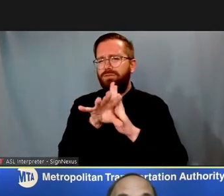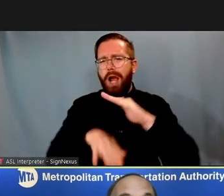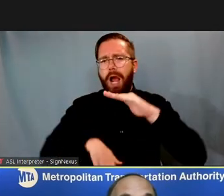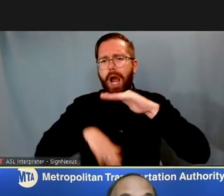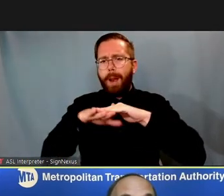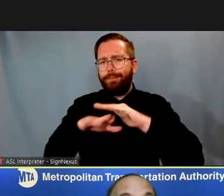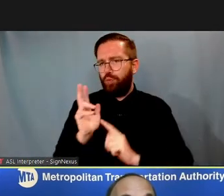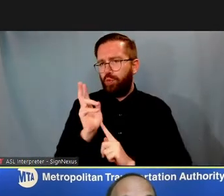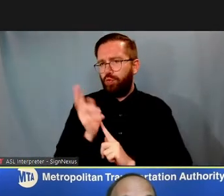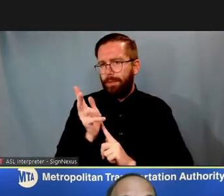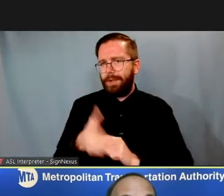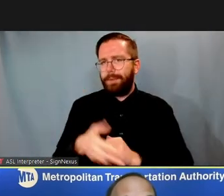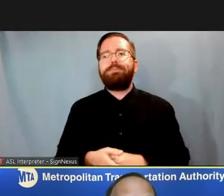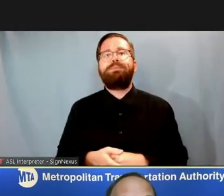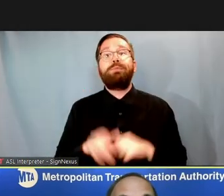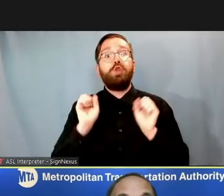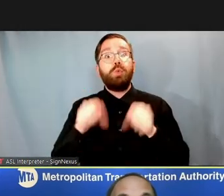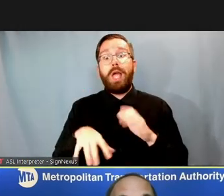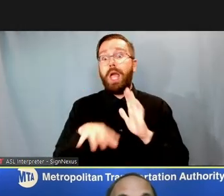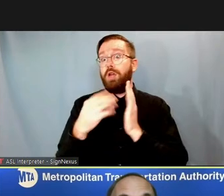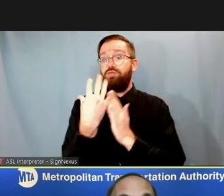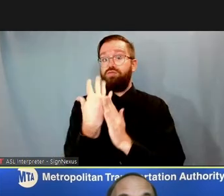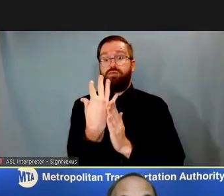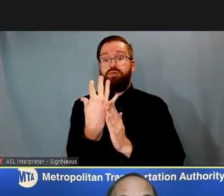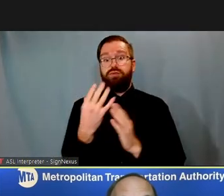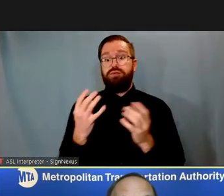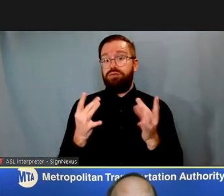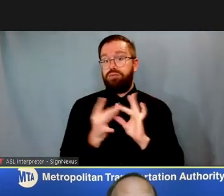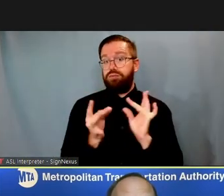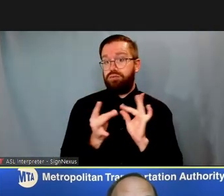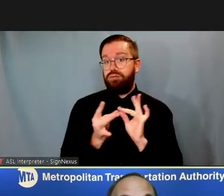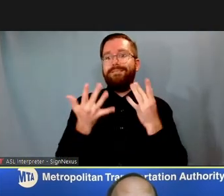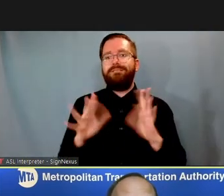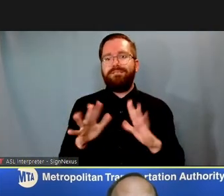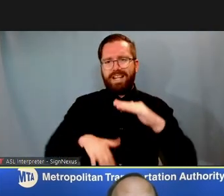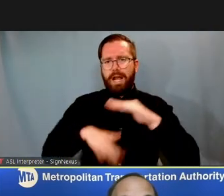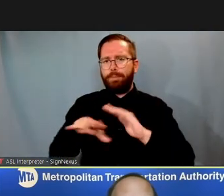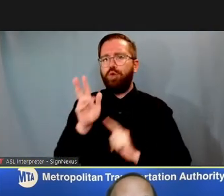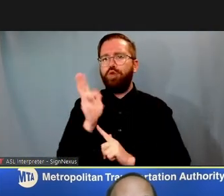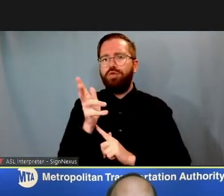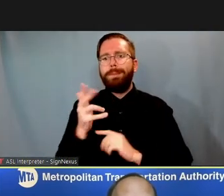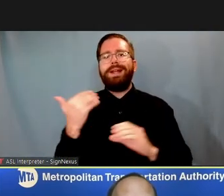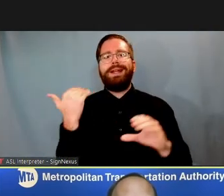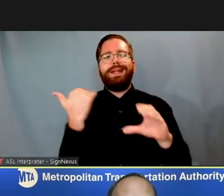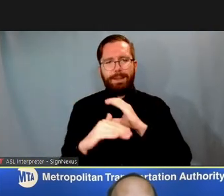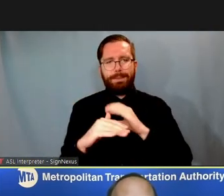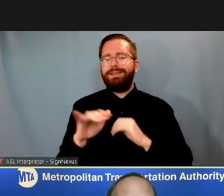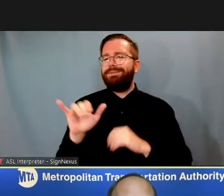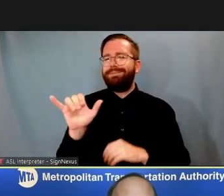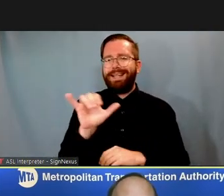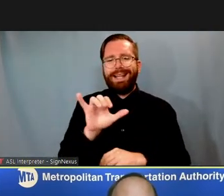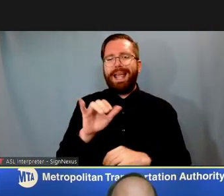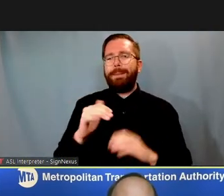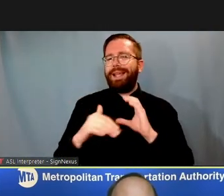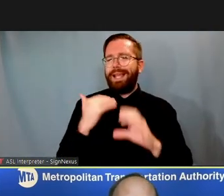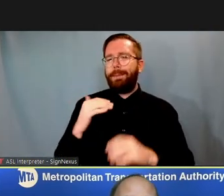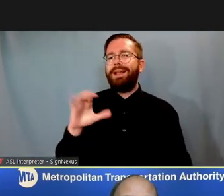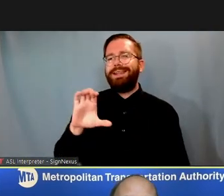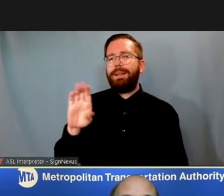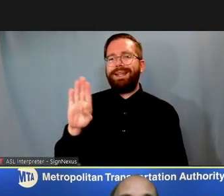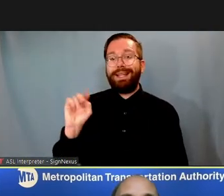may be submitted via email to cbdtp at mtabt.org